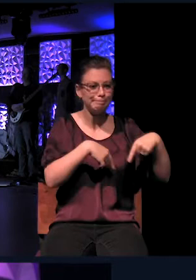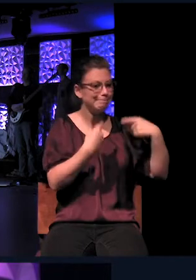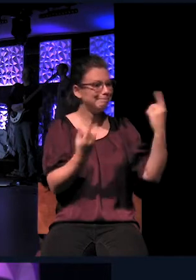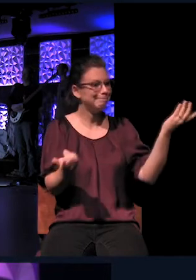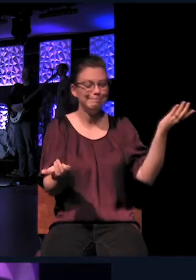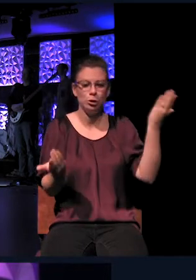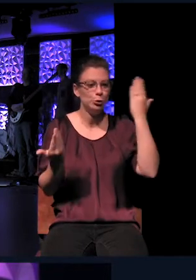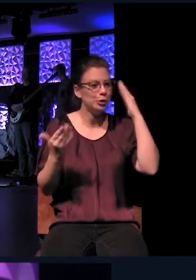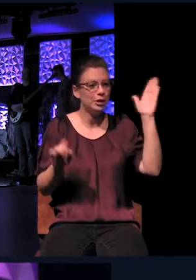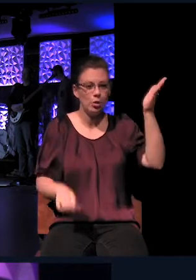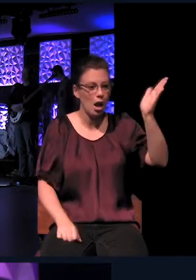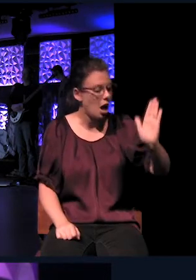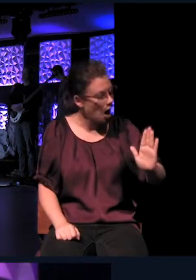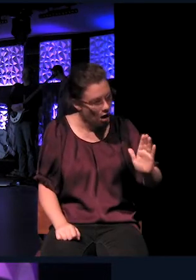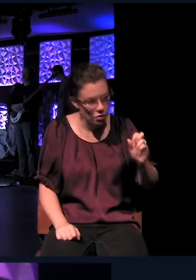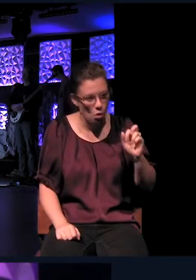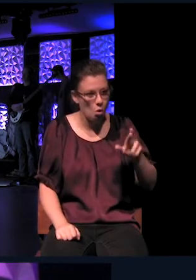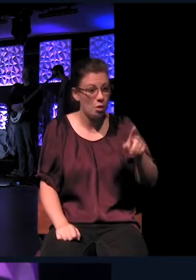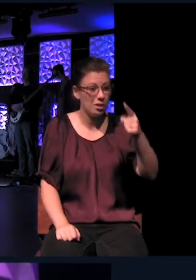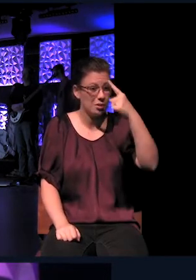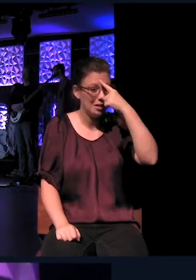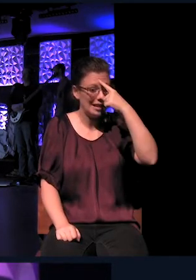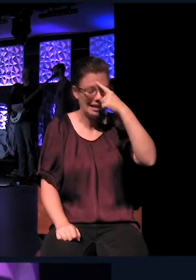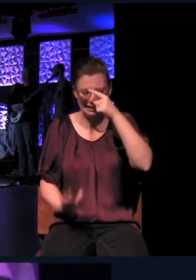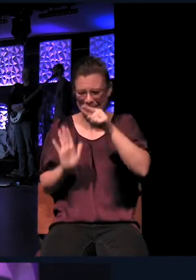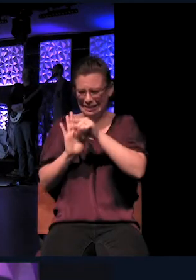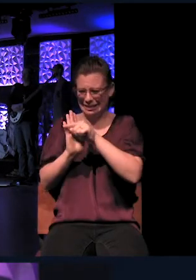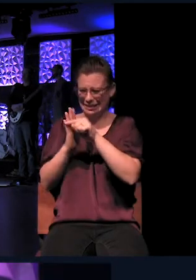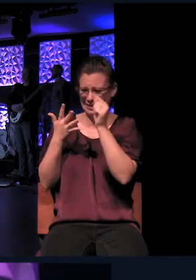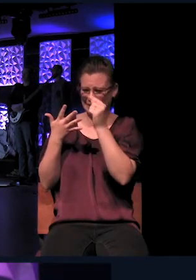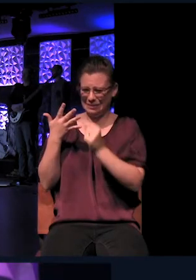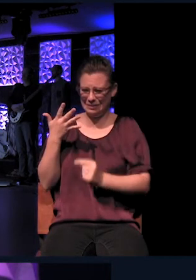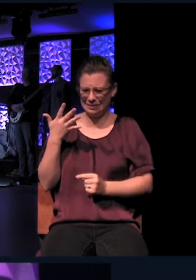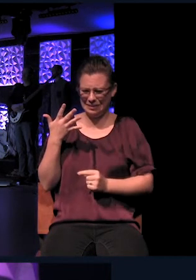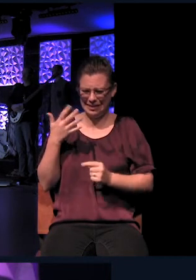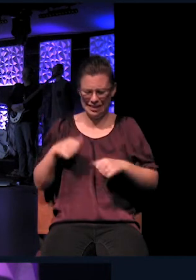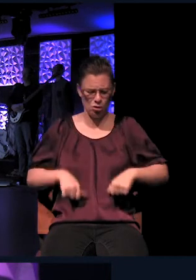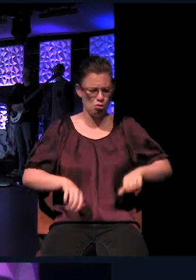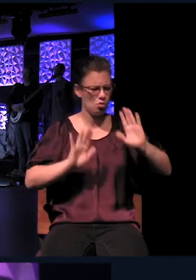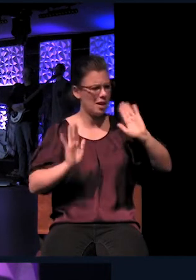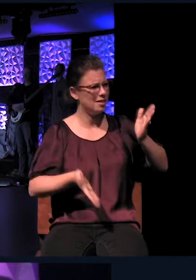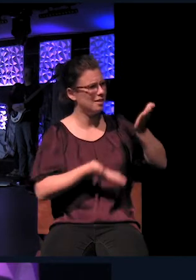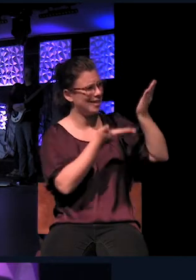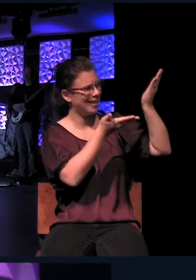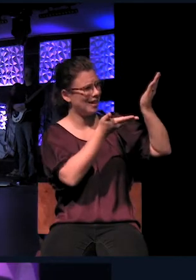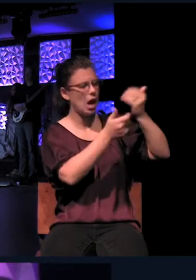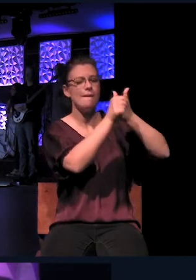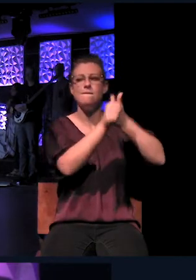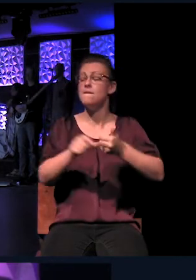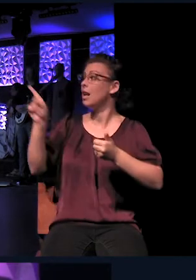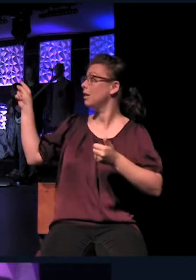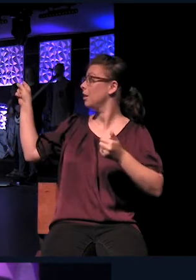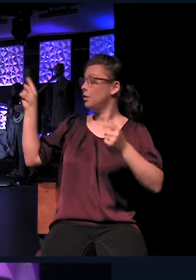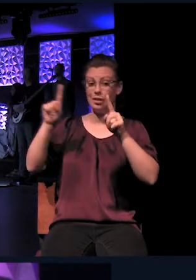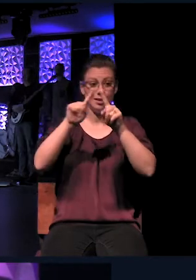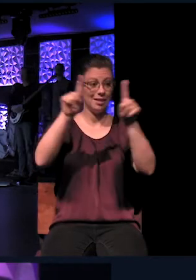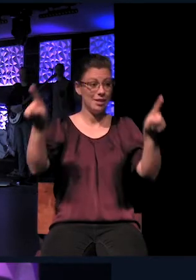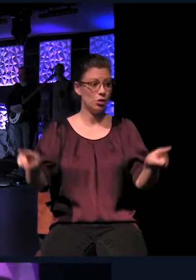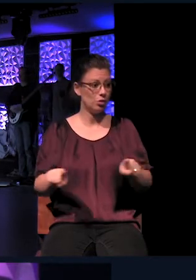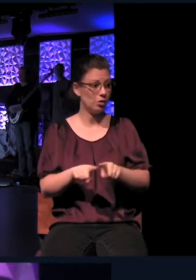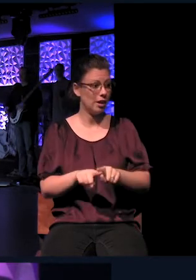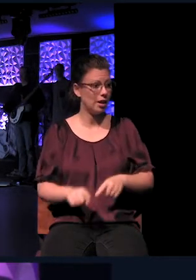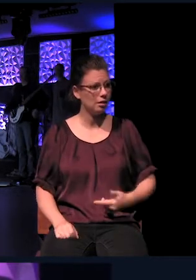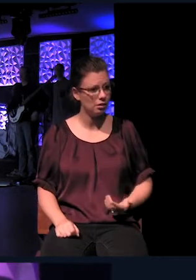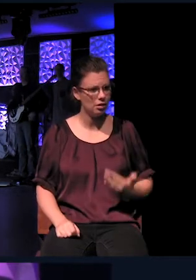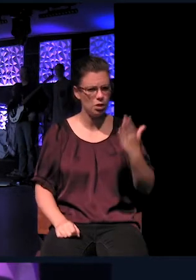surrender again, you can text the word ALIVE to the number on the screen. Now, why do we have you do that? It's because we don't want you to be alone. We